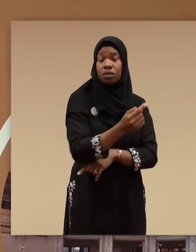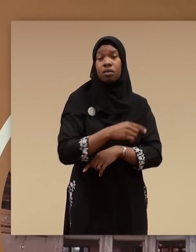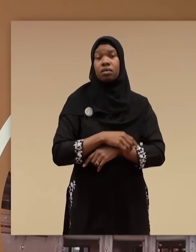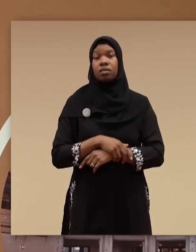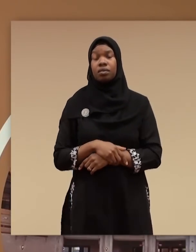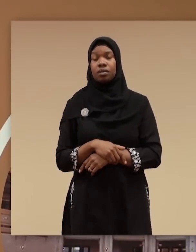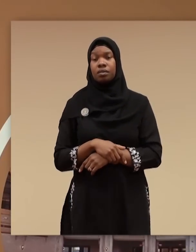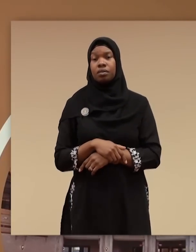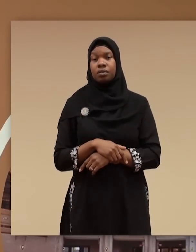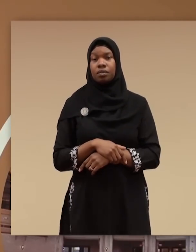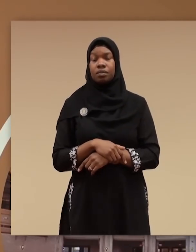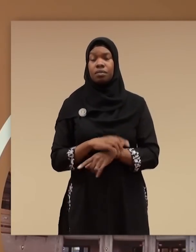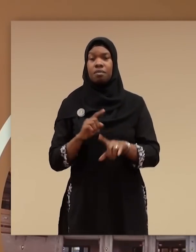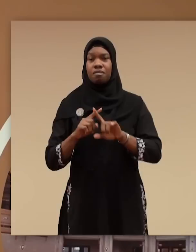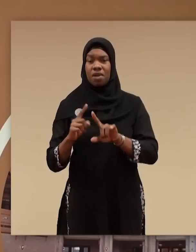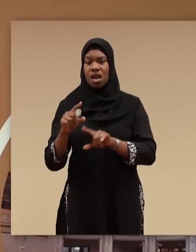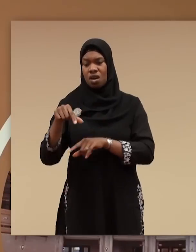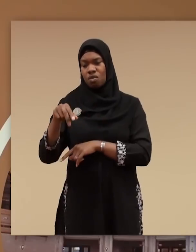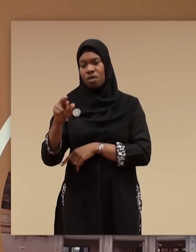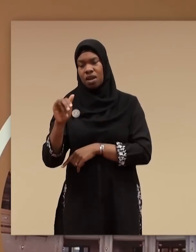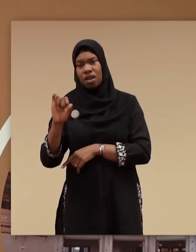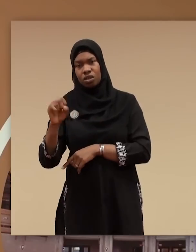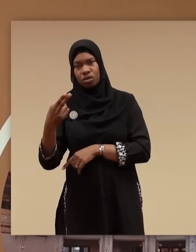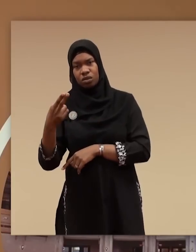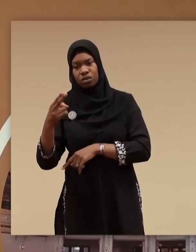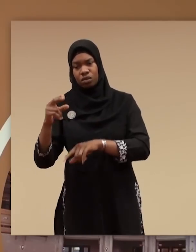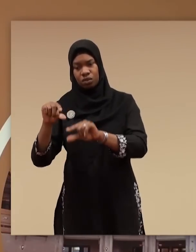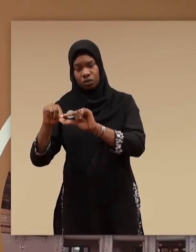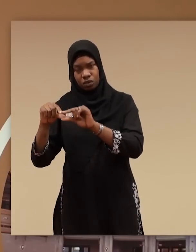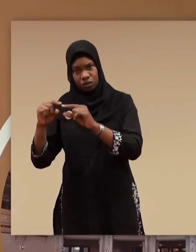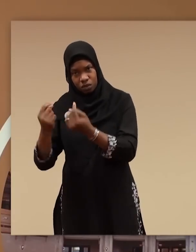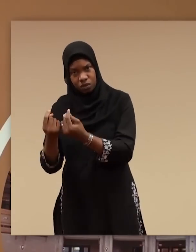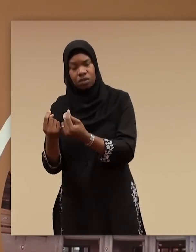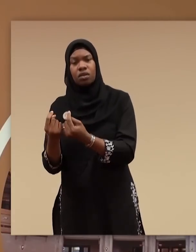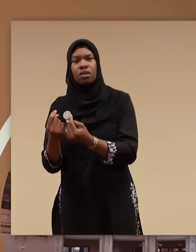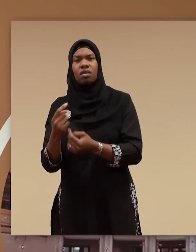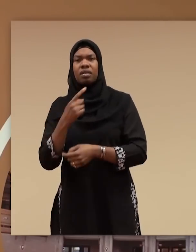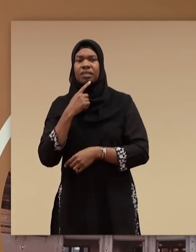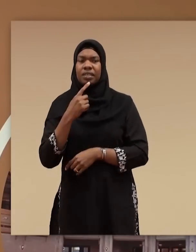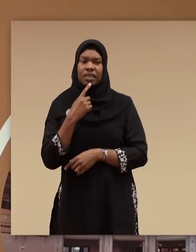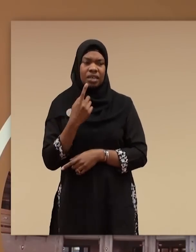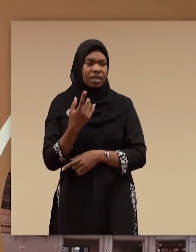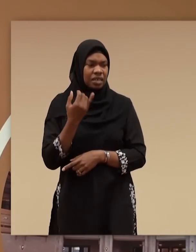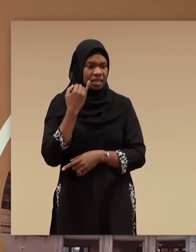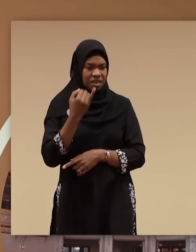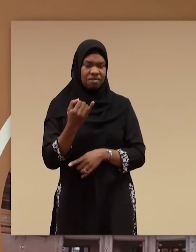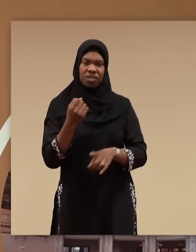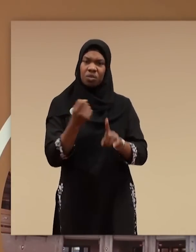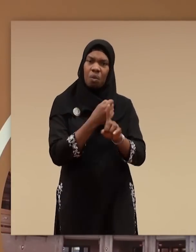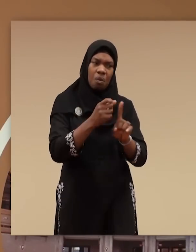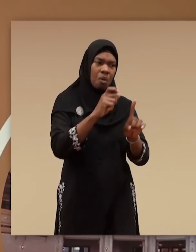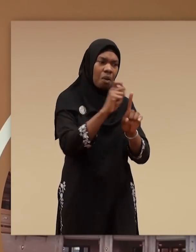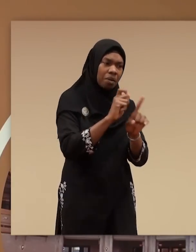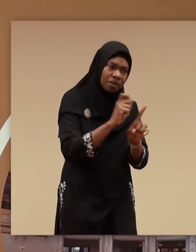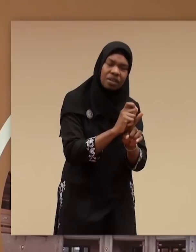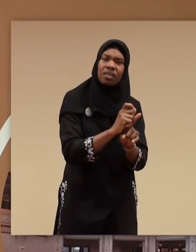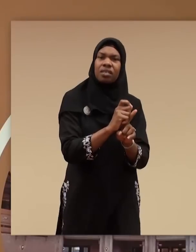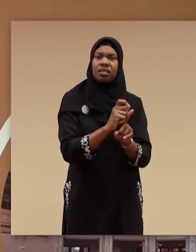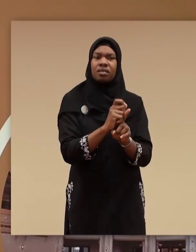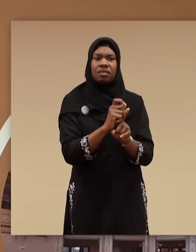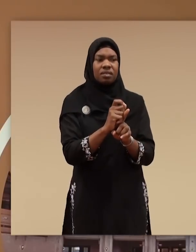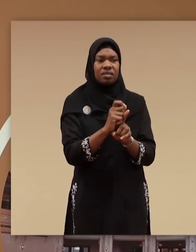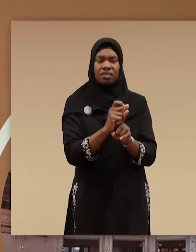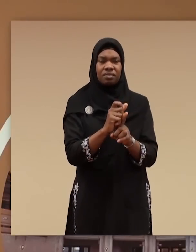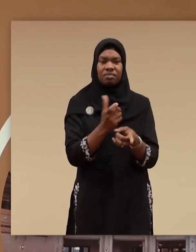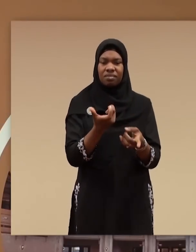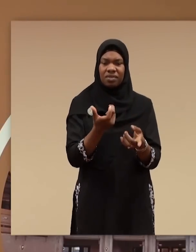harassment, abuse, torture, killing is not gonna work, because the followers of Muhammad sallallahu alaihi